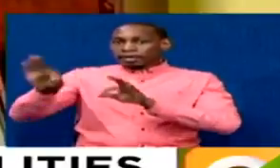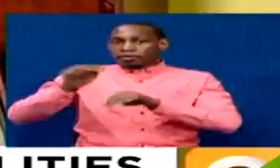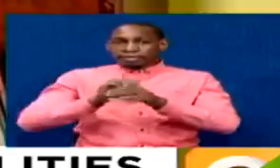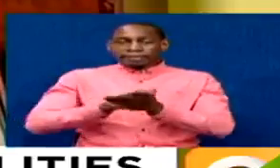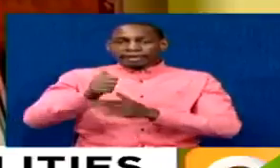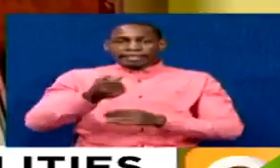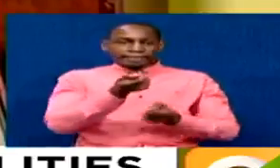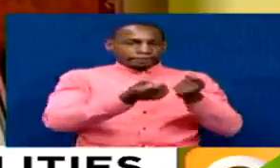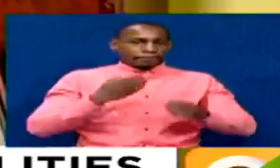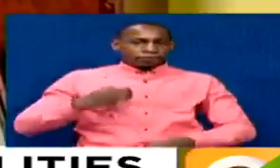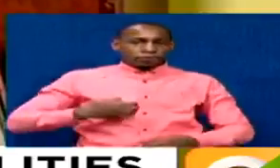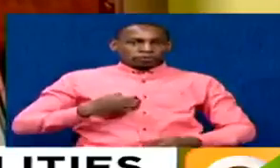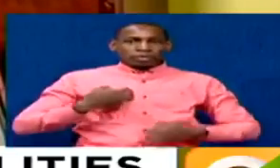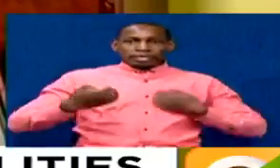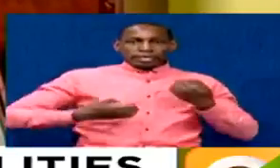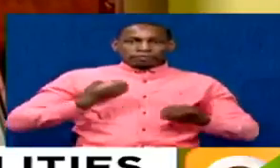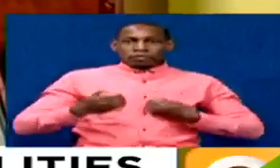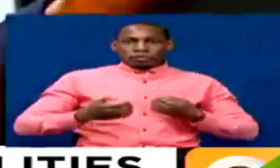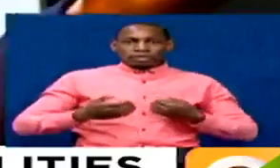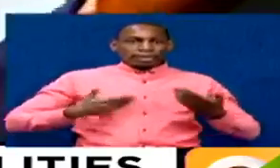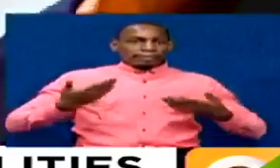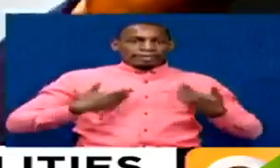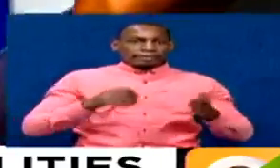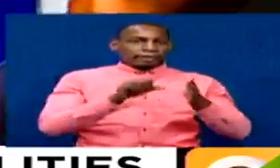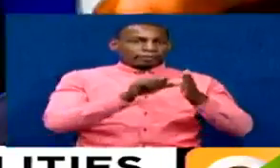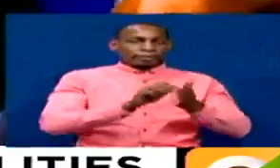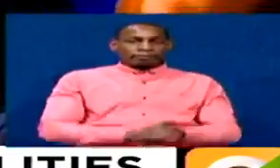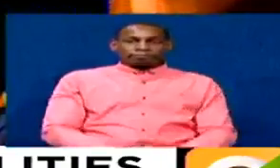with emotional and behavioral disorders.